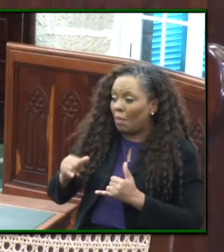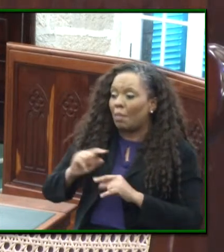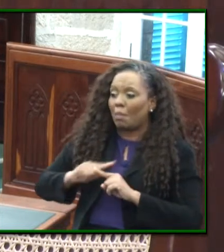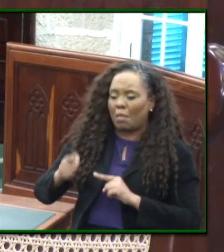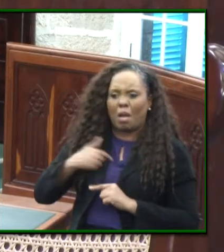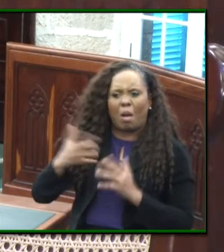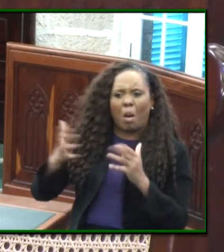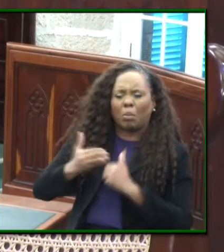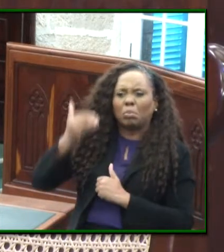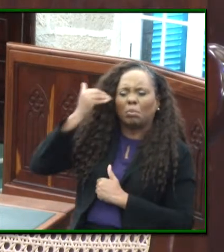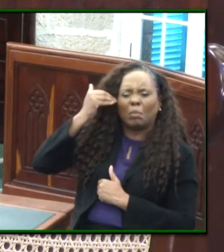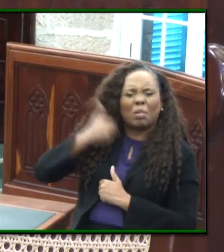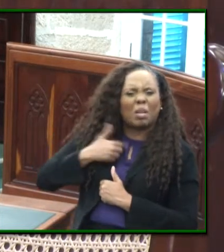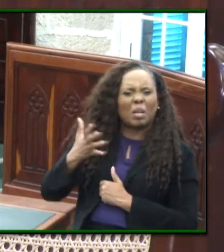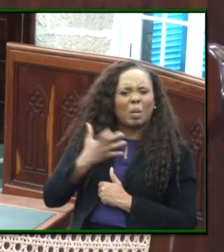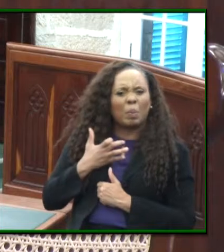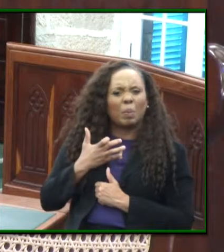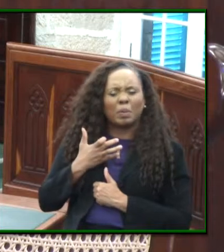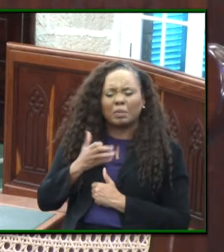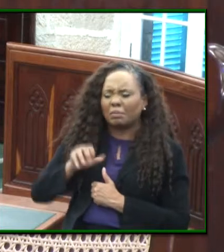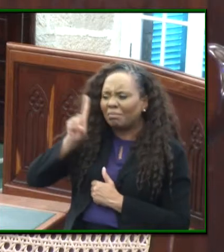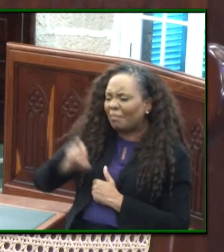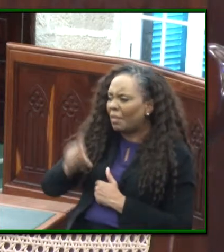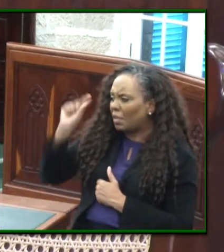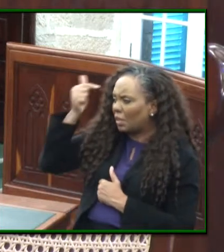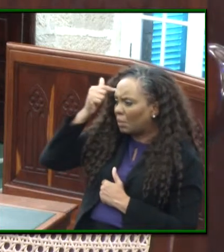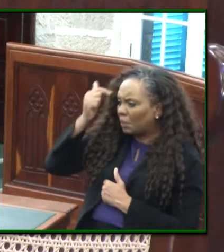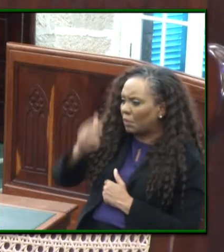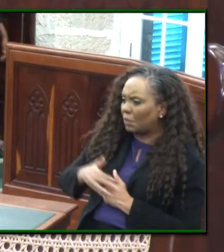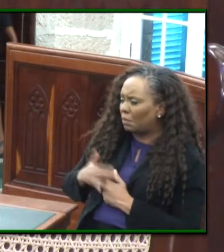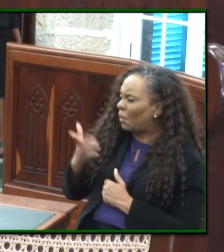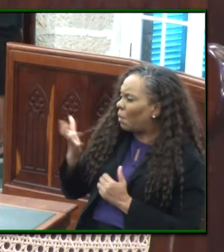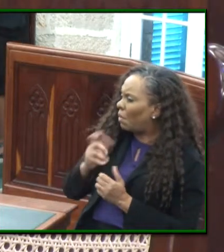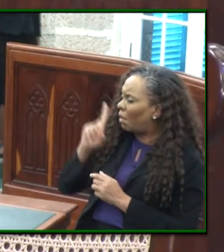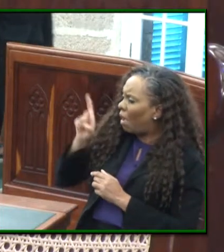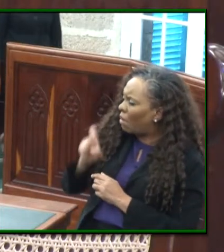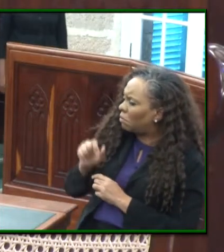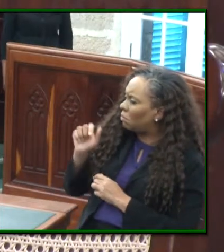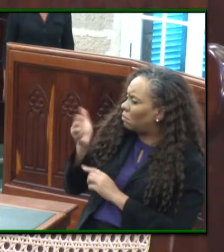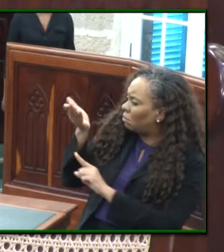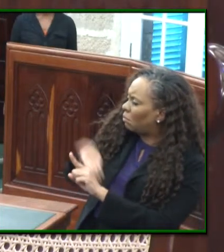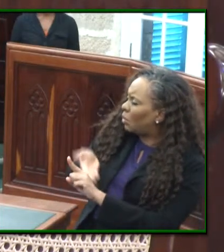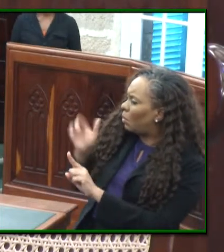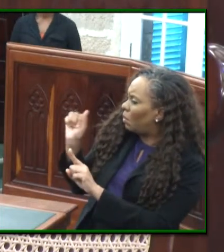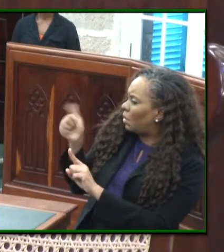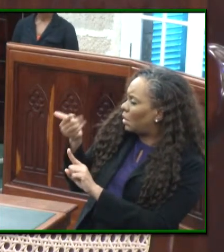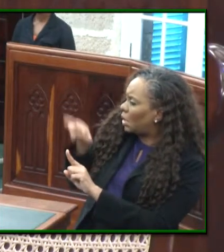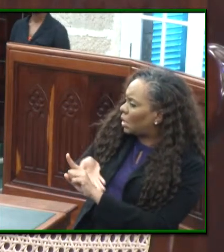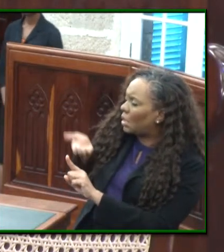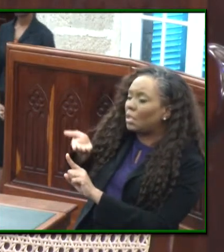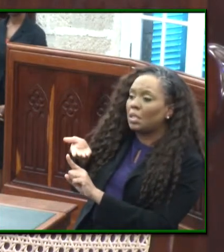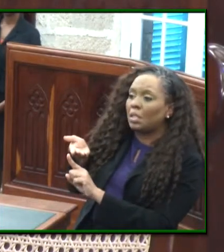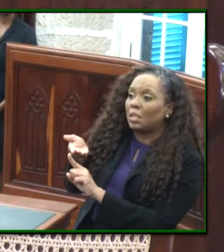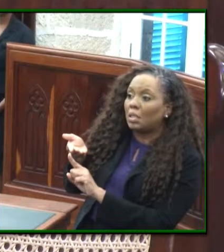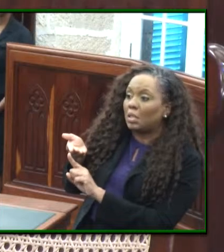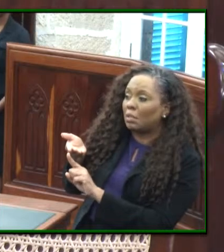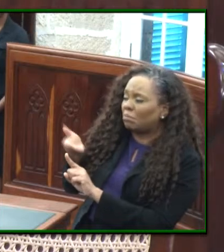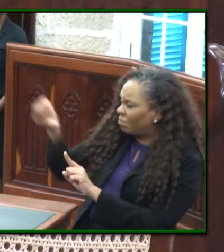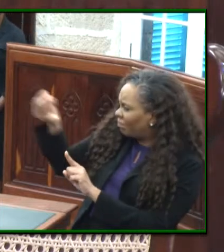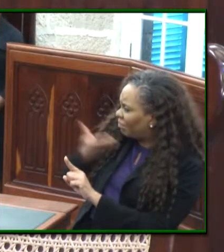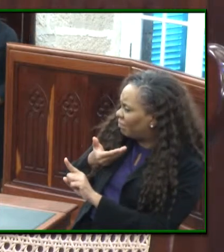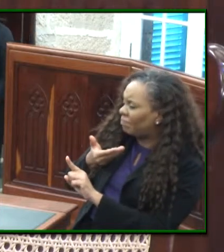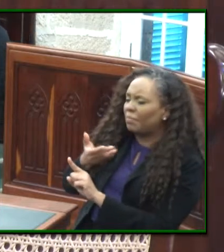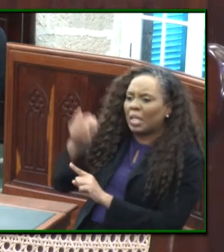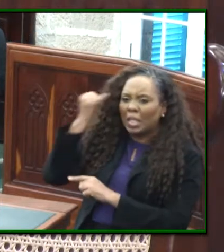is to ask this government, through you, Mr. Attorney General, to give this country some